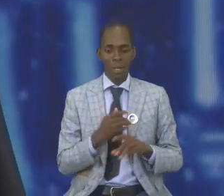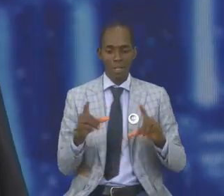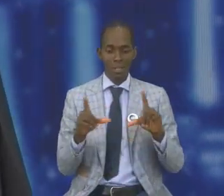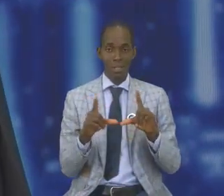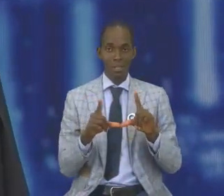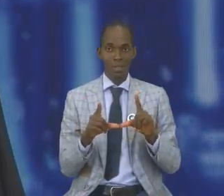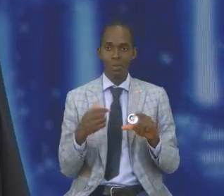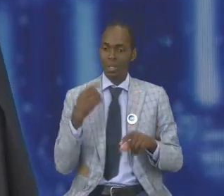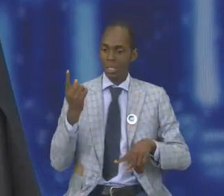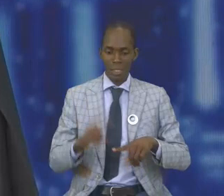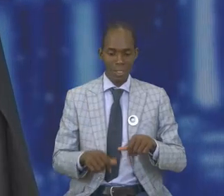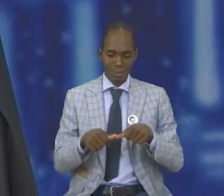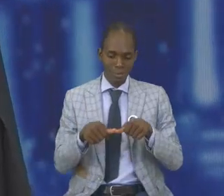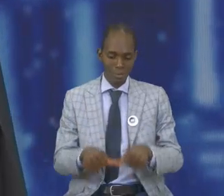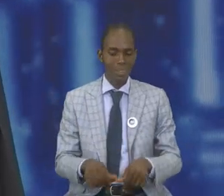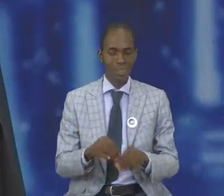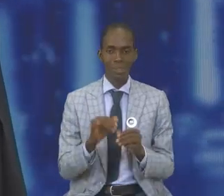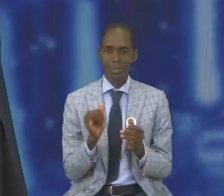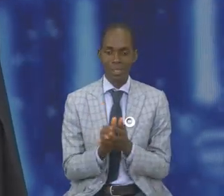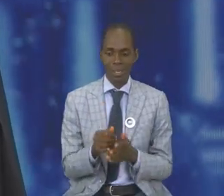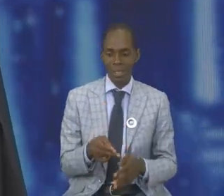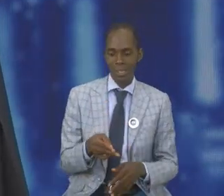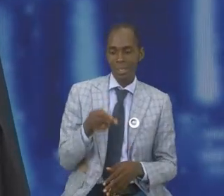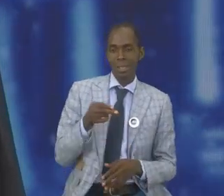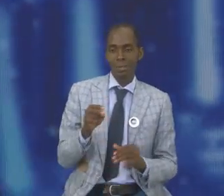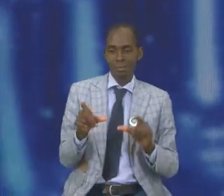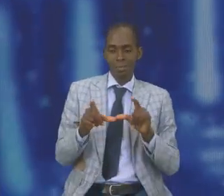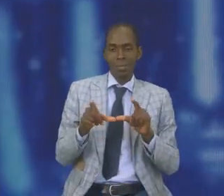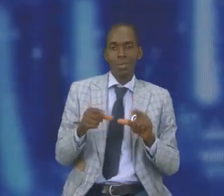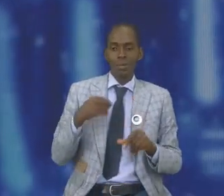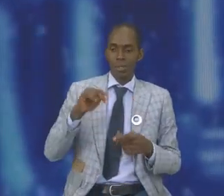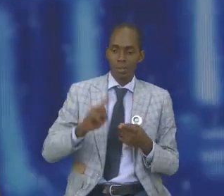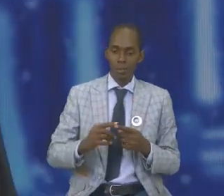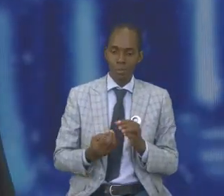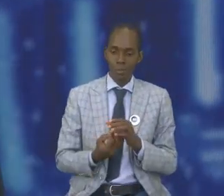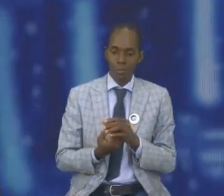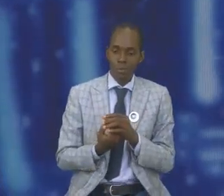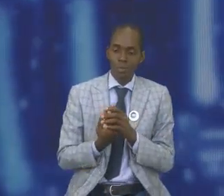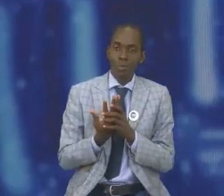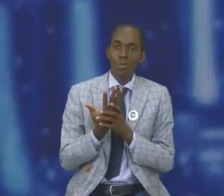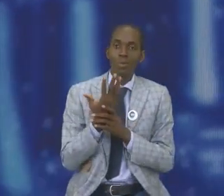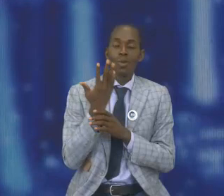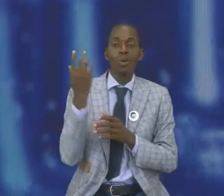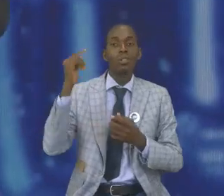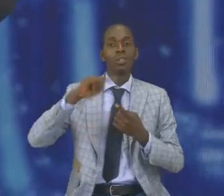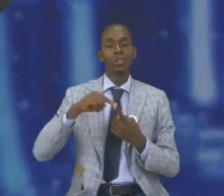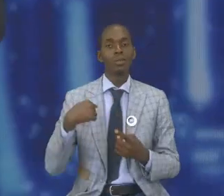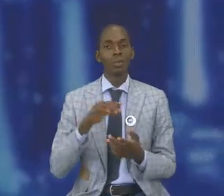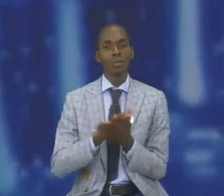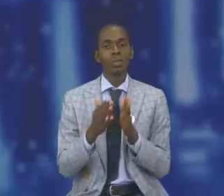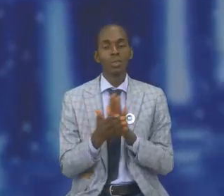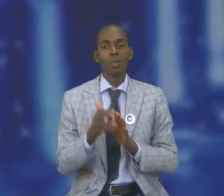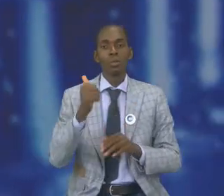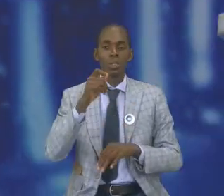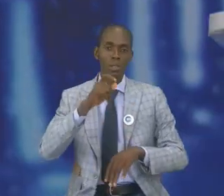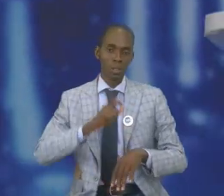remain on that height. We have to be growing and growing and growing until we become 10 times